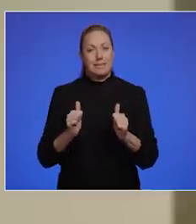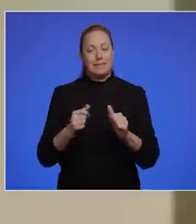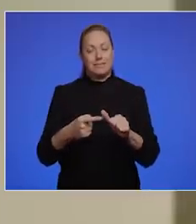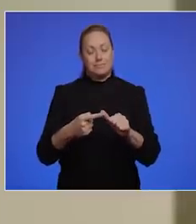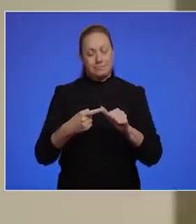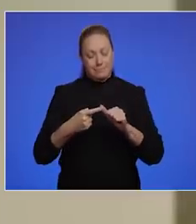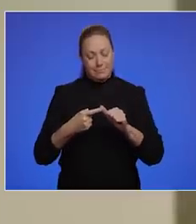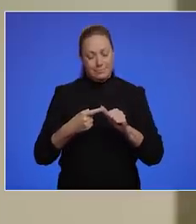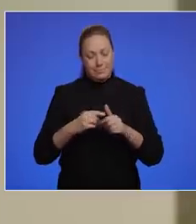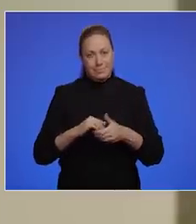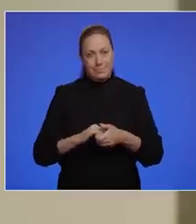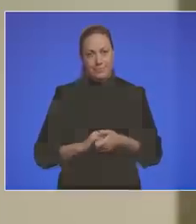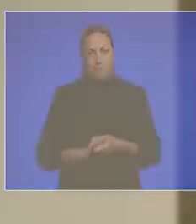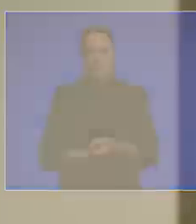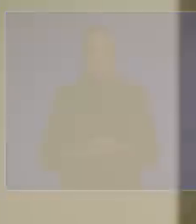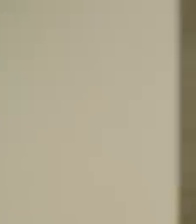Thanks be God.